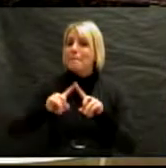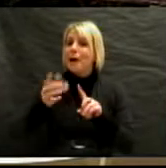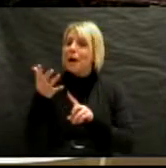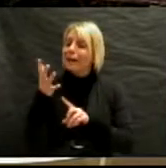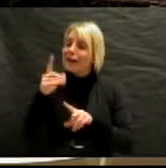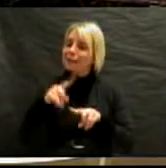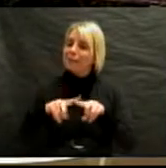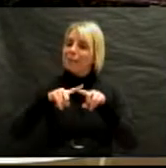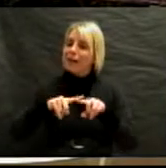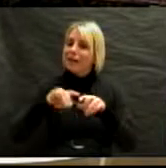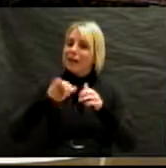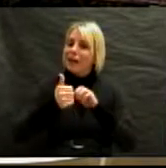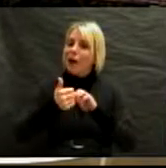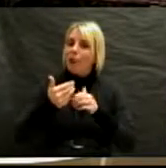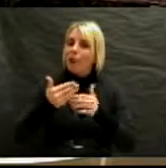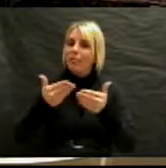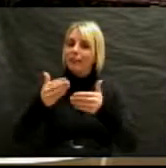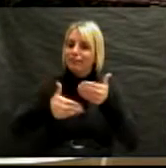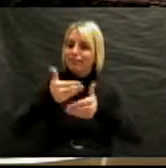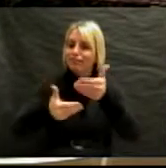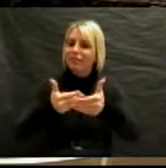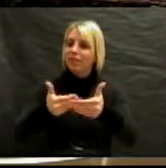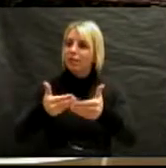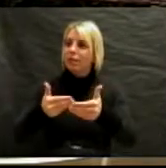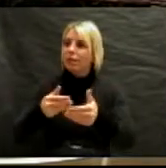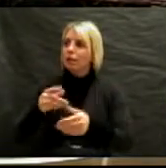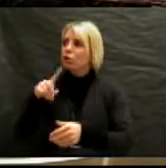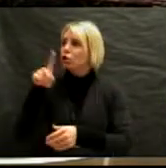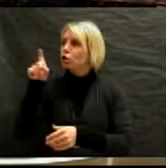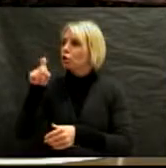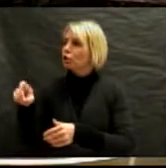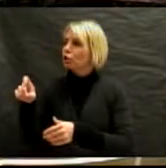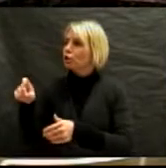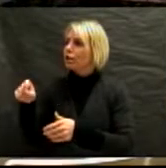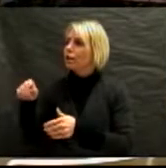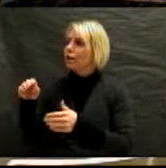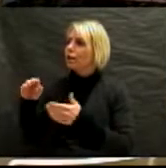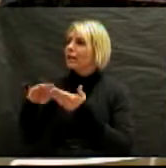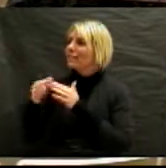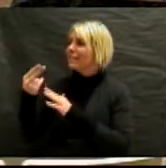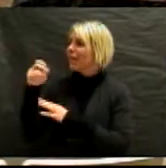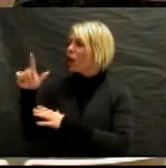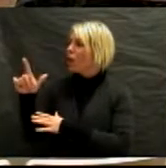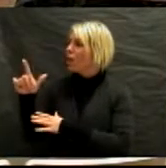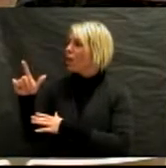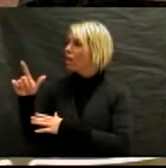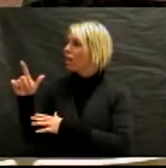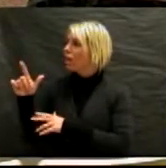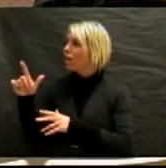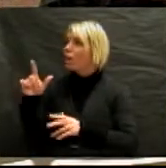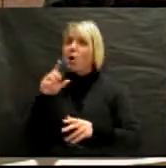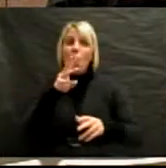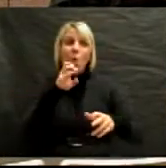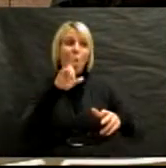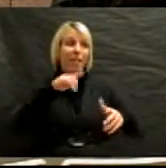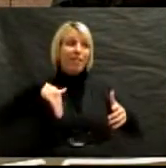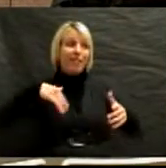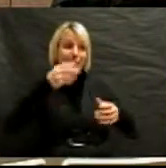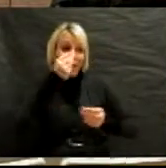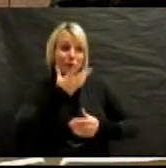So just a question, we are going to the city hall? Well, I haven't been told otherwise yet, so we can revise